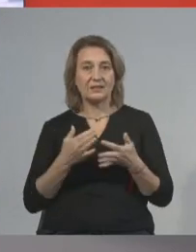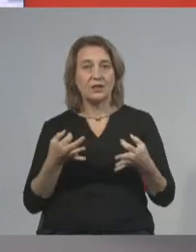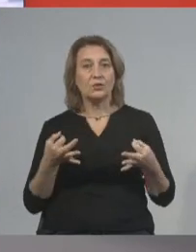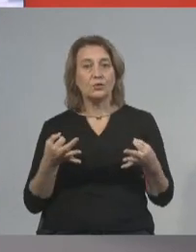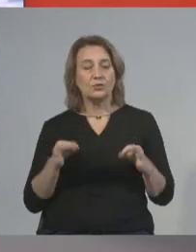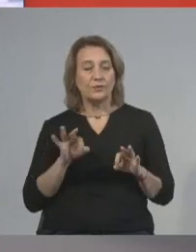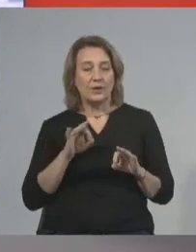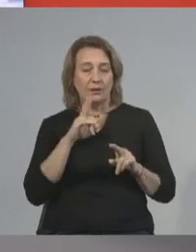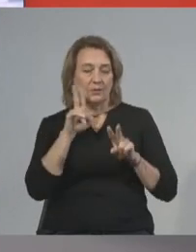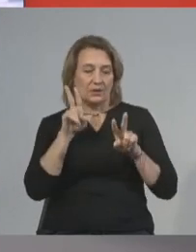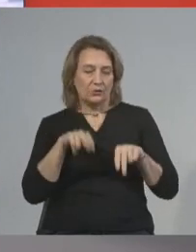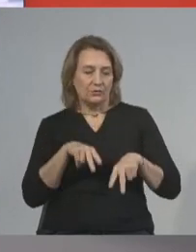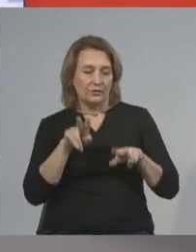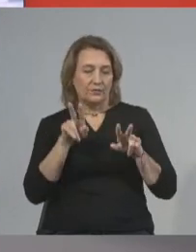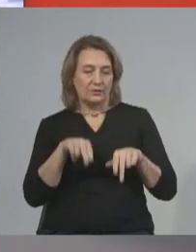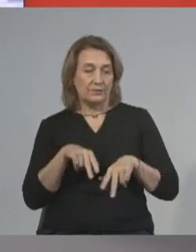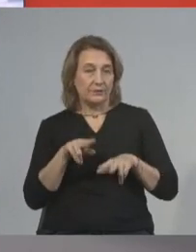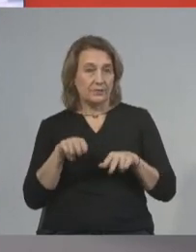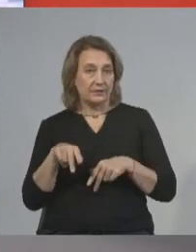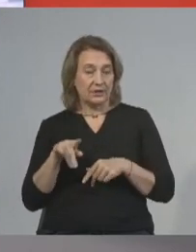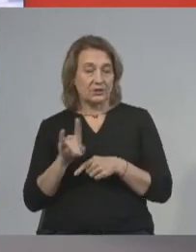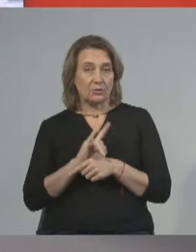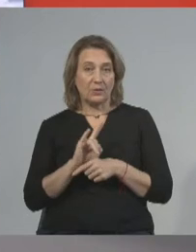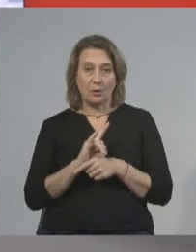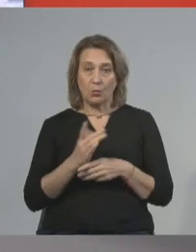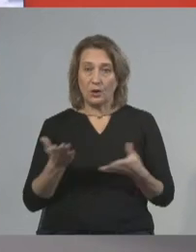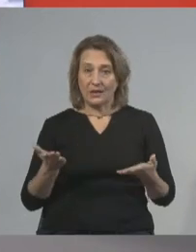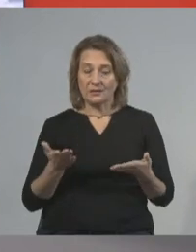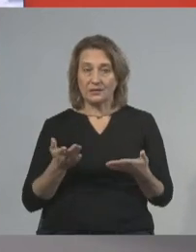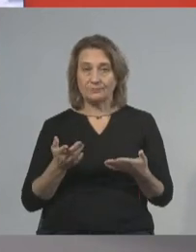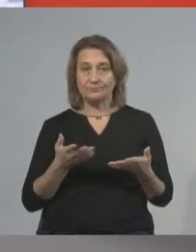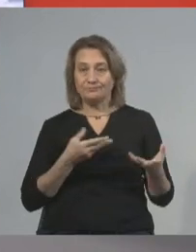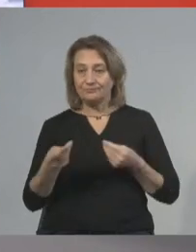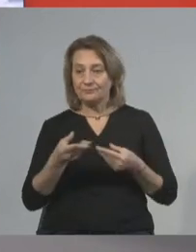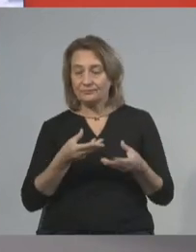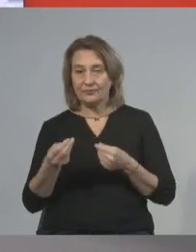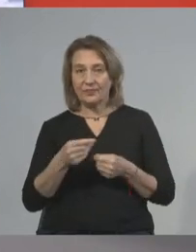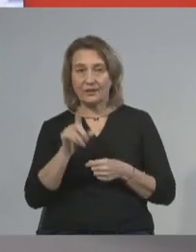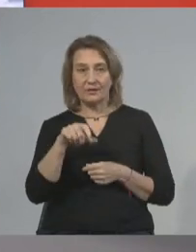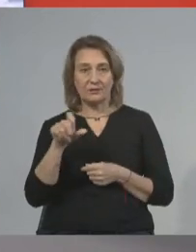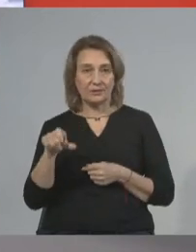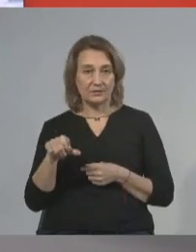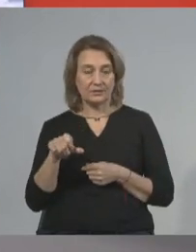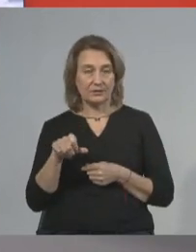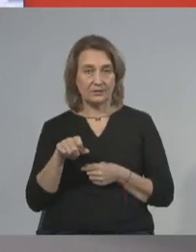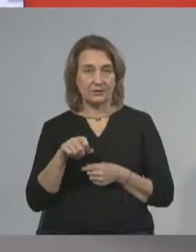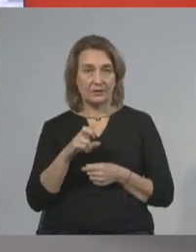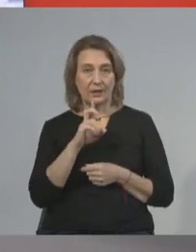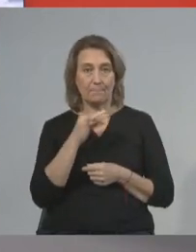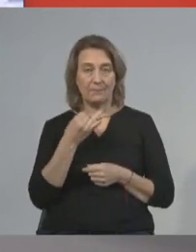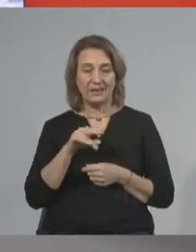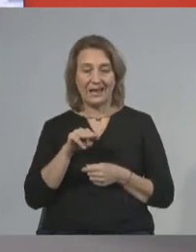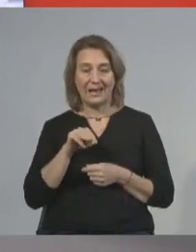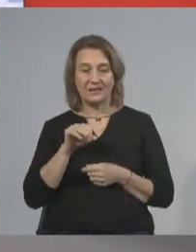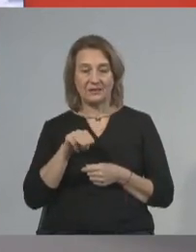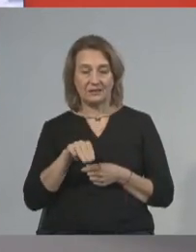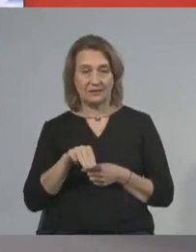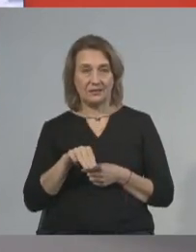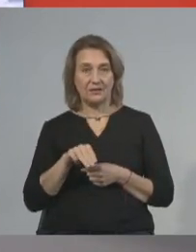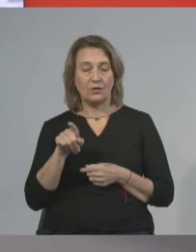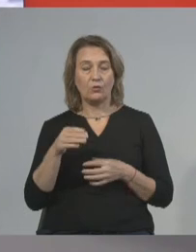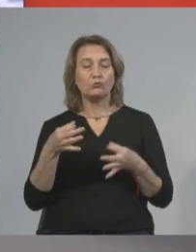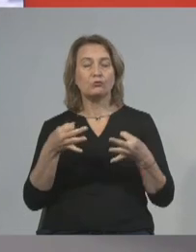analyze there are a lot of tools which allow analyzing manipulations in twitter such as social